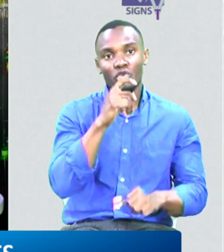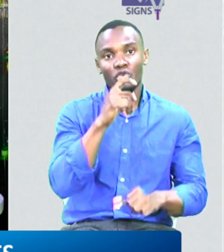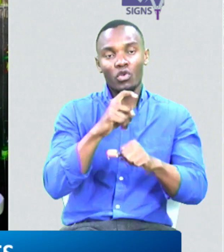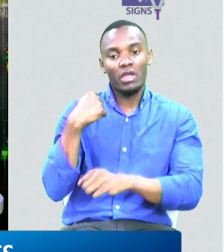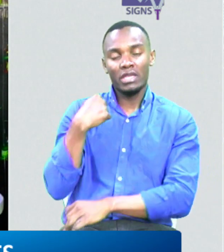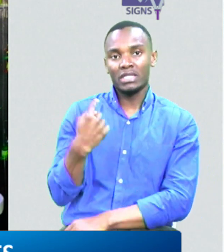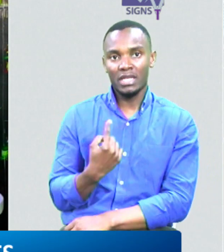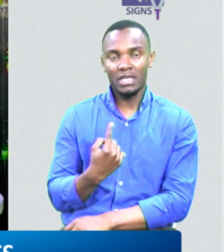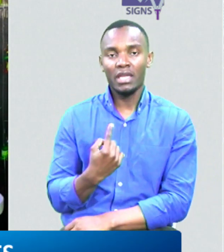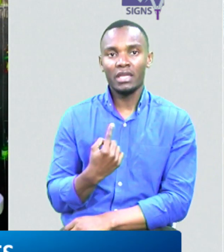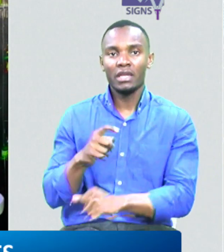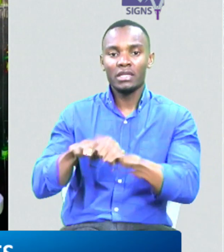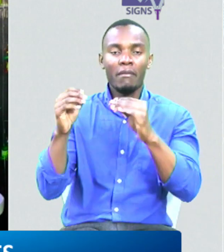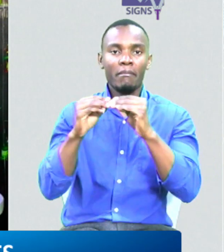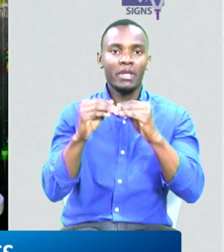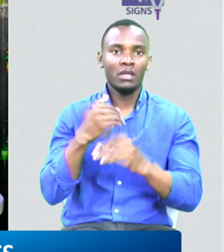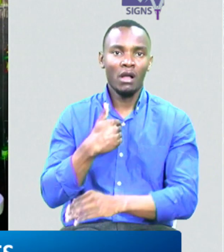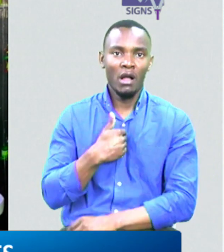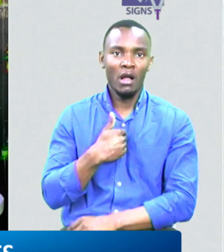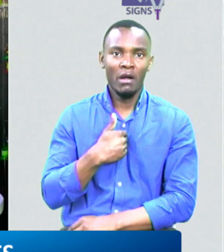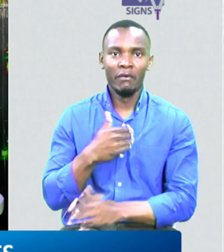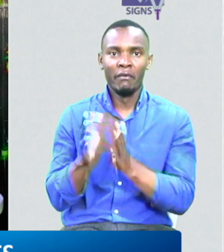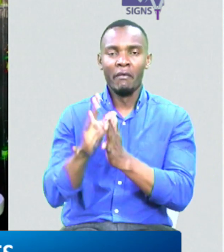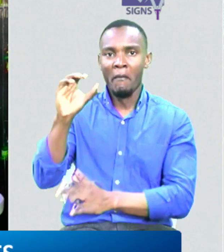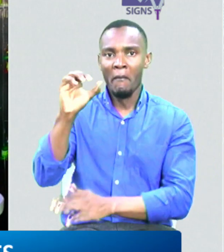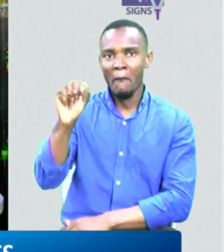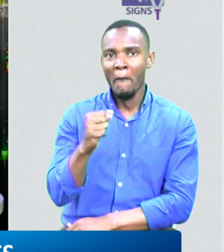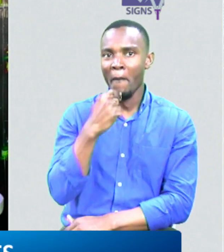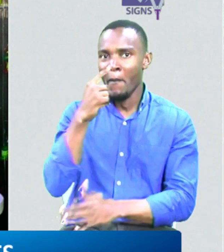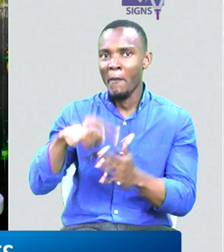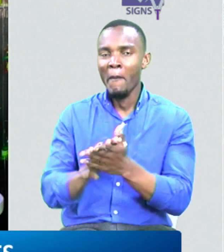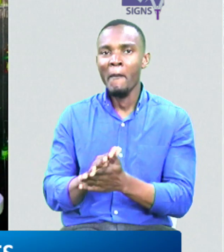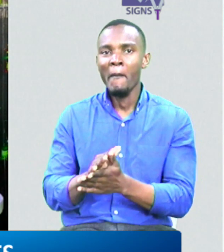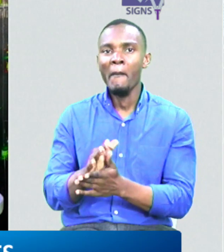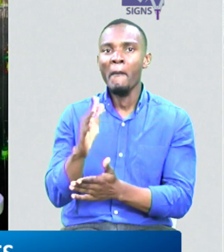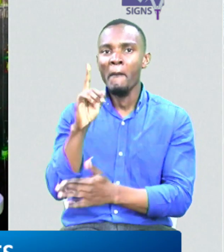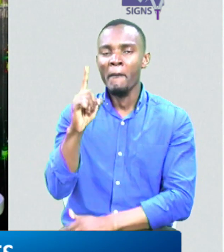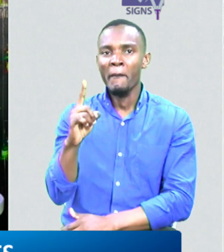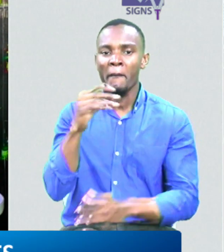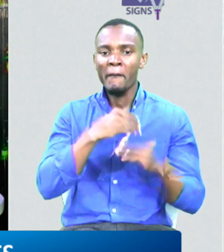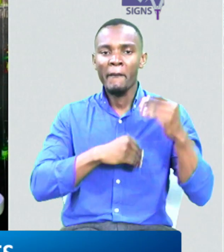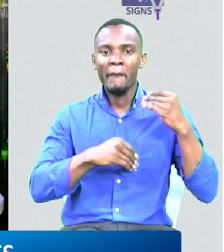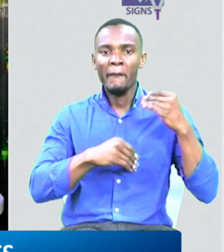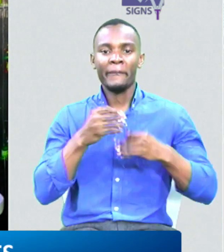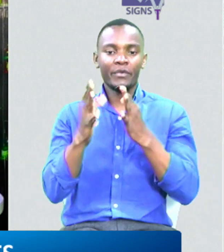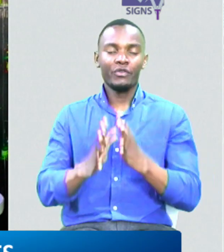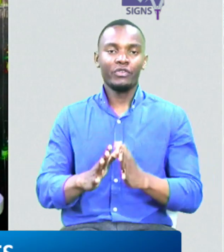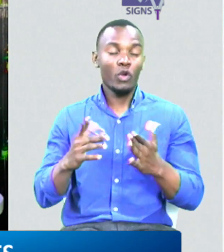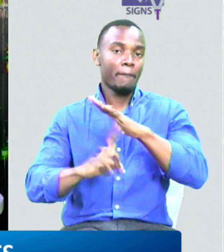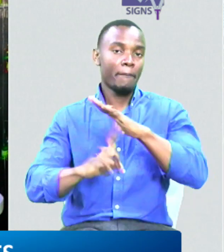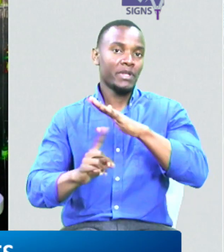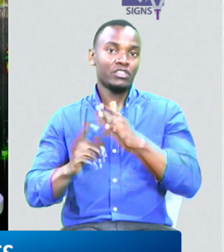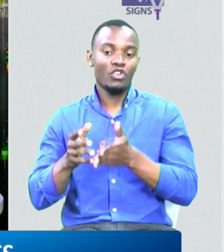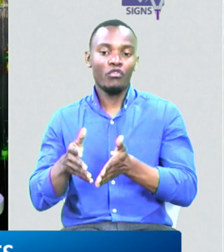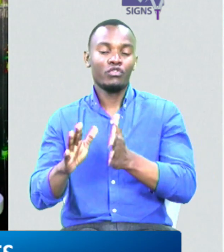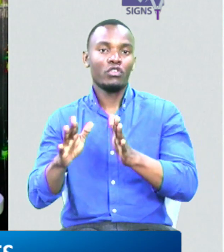Kipchumba Murkomen has responded to President William Ruto's directive regarding the sacking of a corrupt official in his docket. The CS,